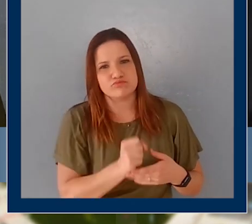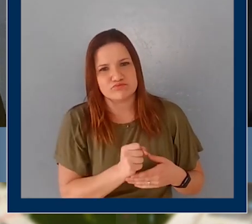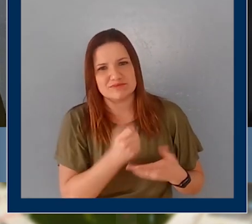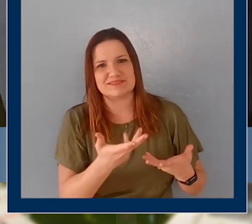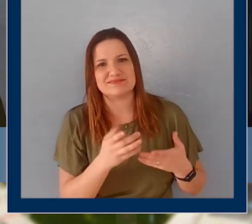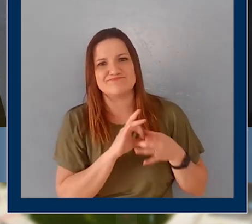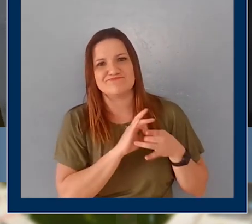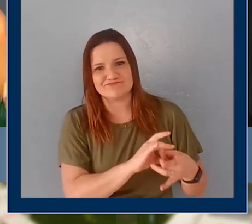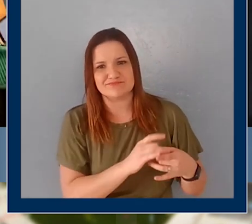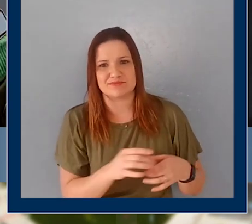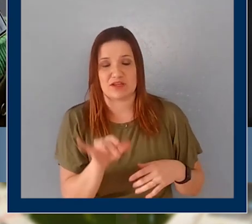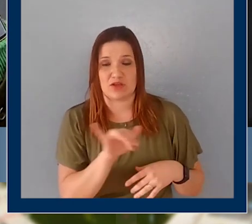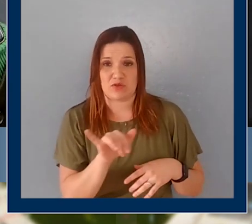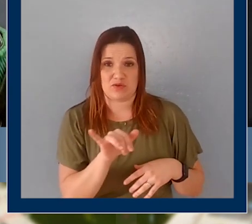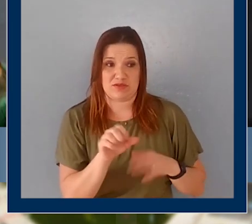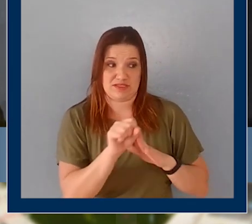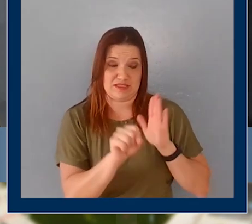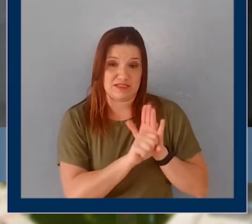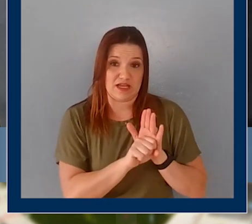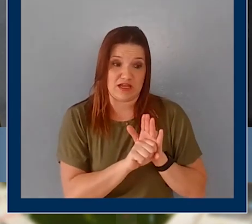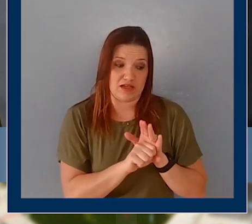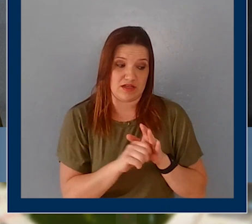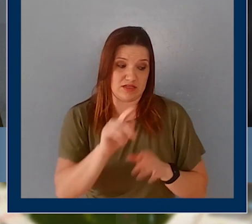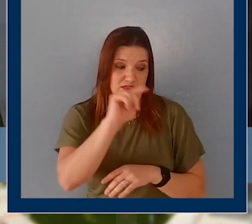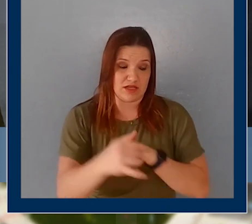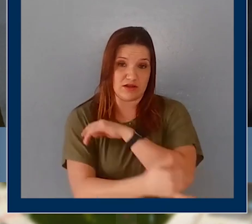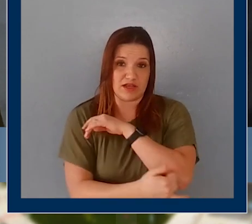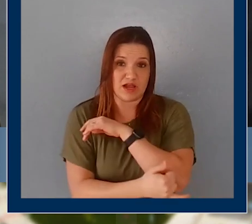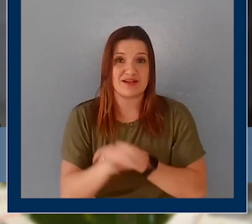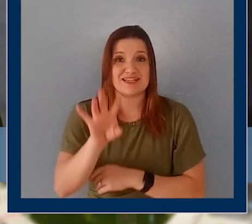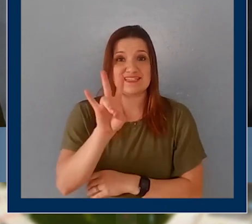of the virus is pretty much staying unchanged.